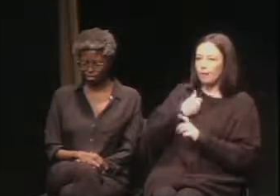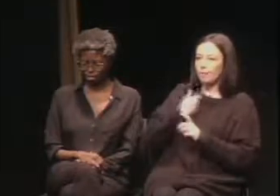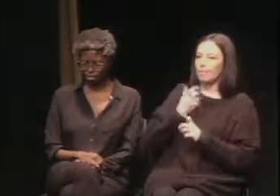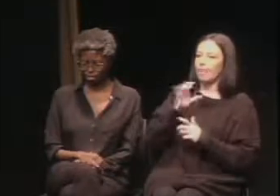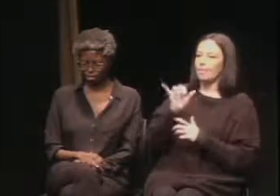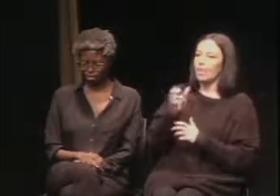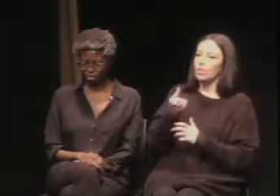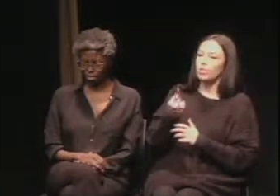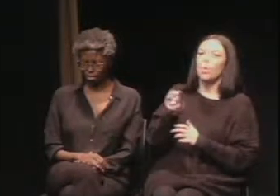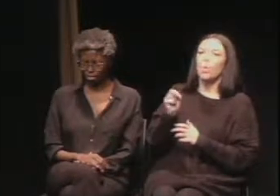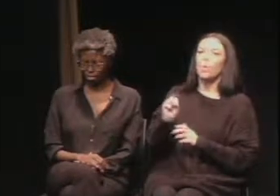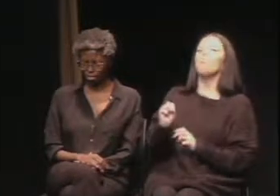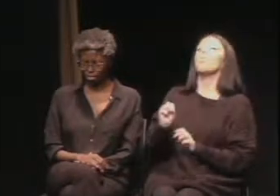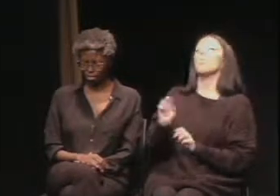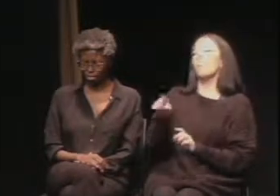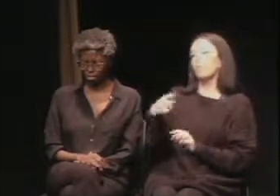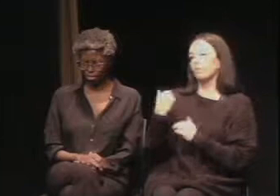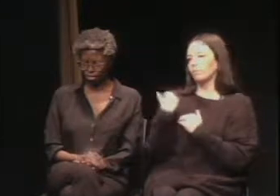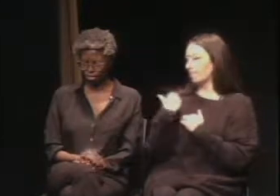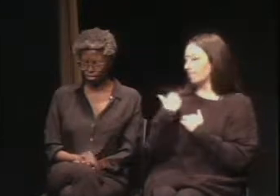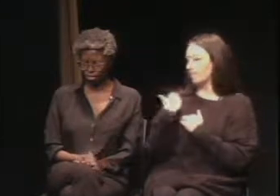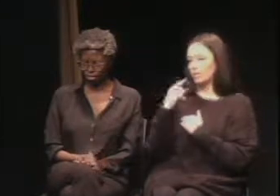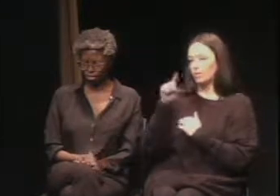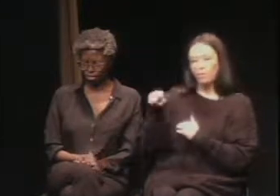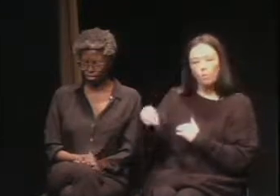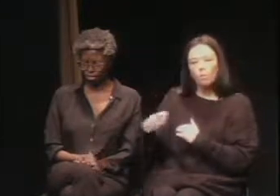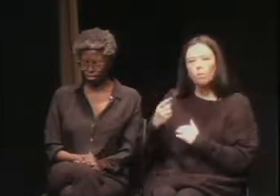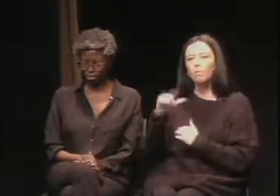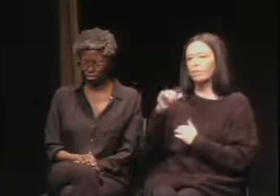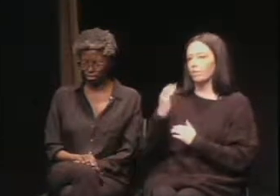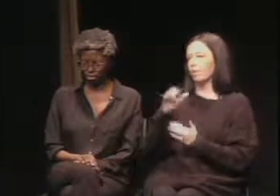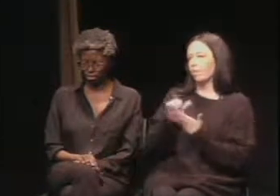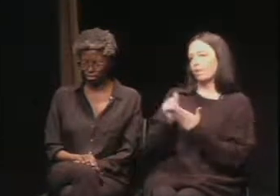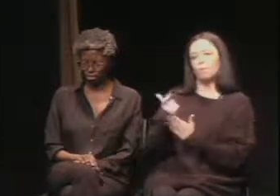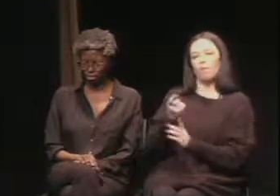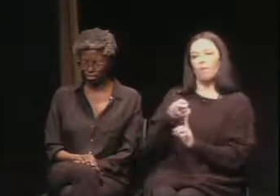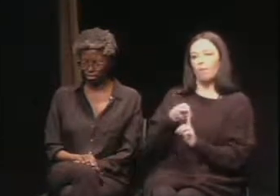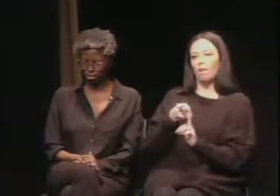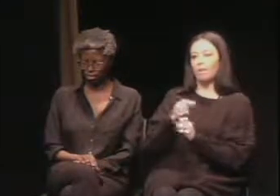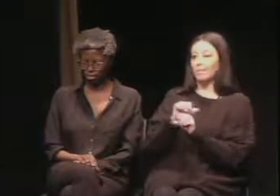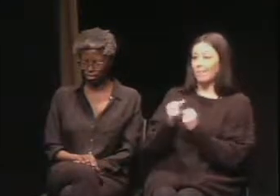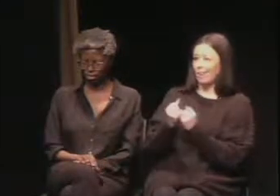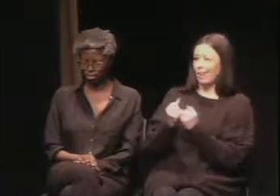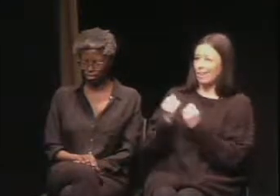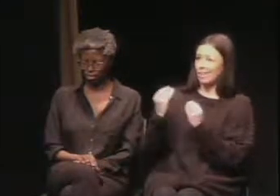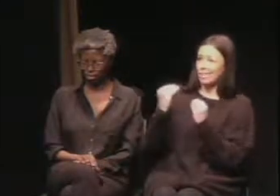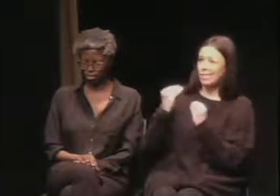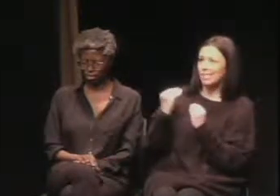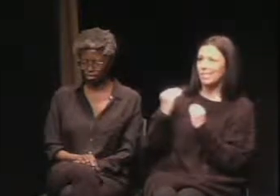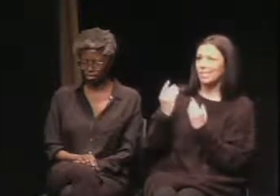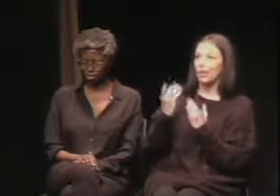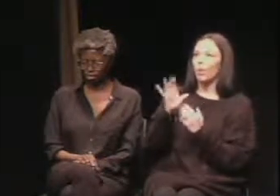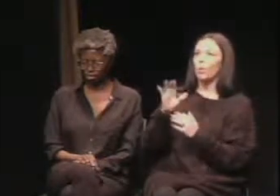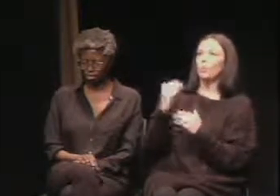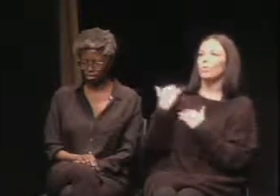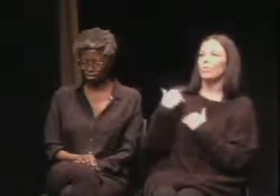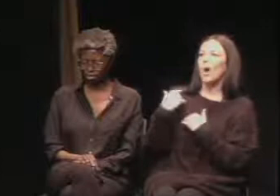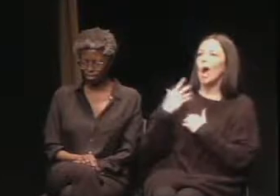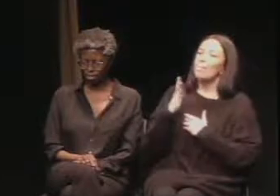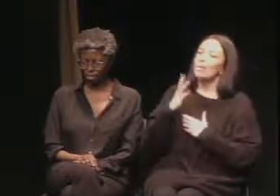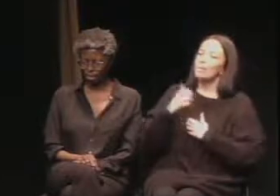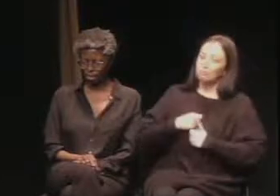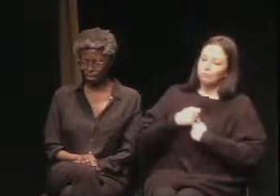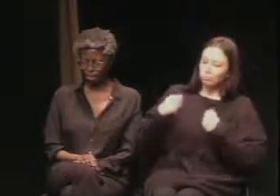your only job. Right. And I think that what society tells us now is that your job is to tell your